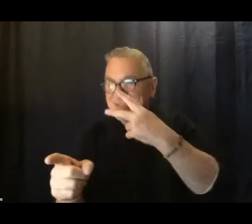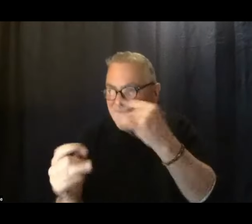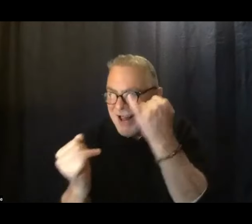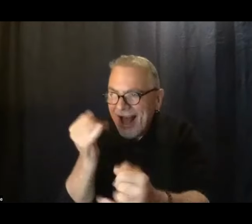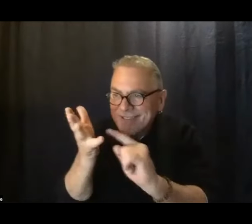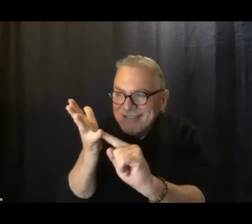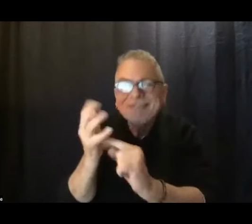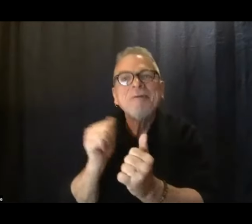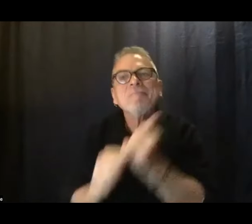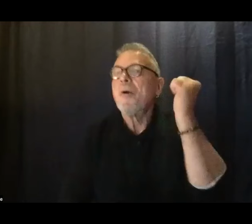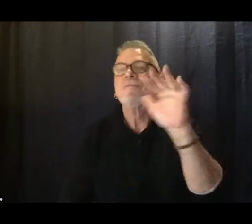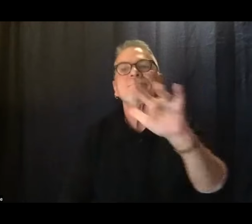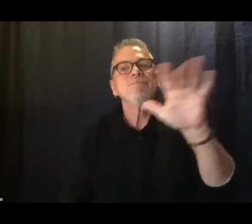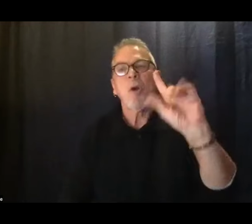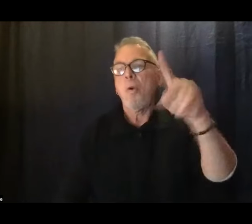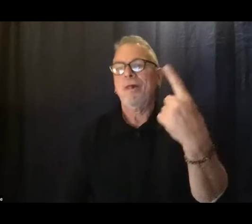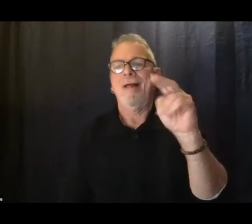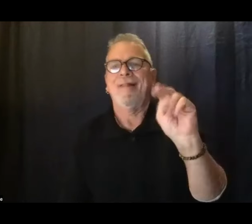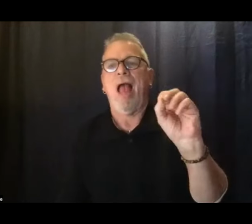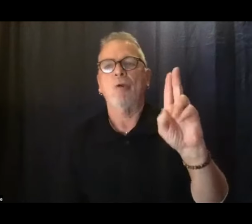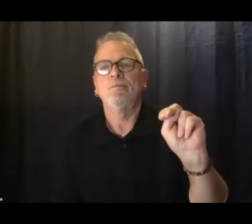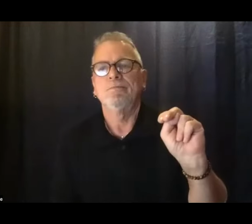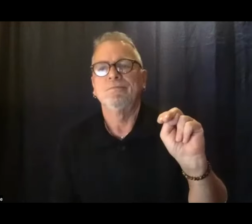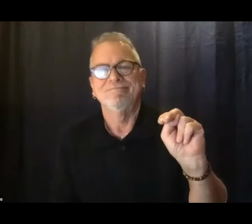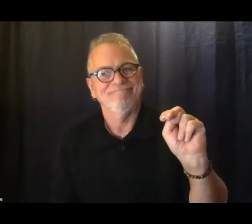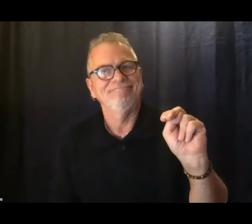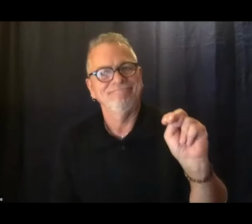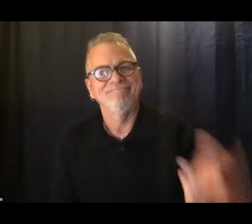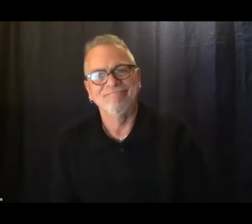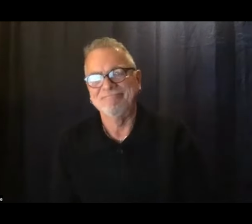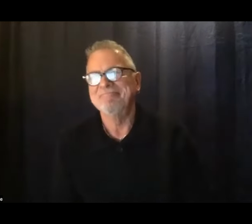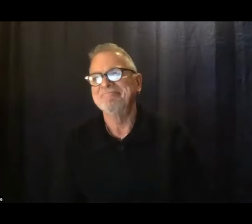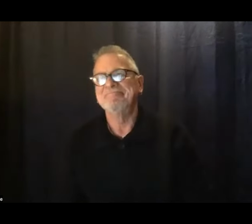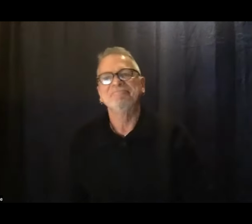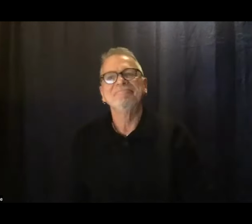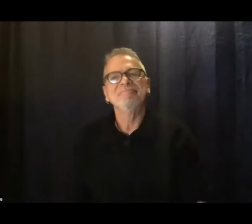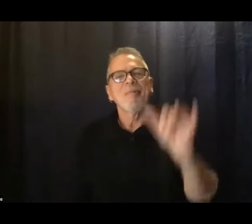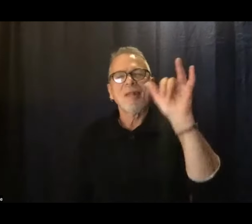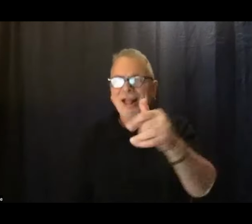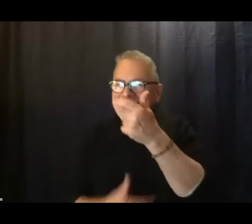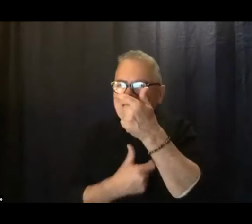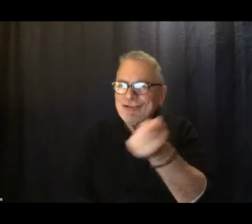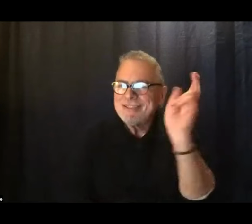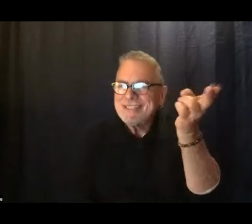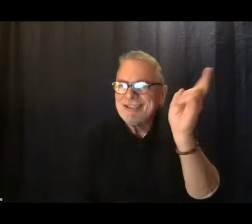with French words. It was used with English words in America. So that was a difference between the two.